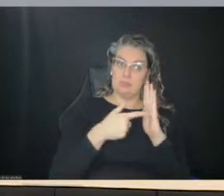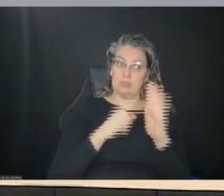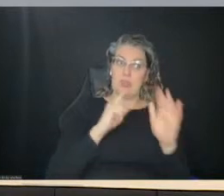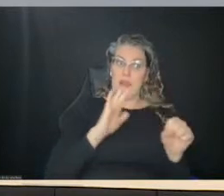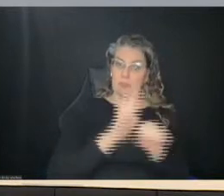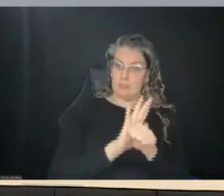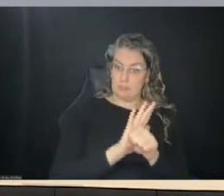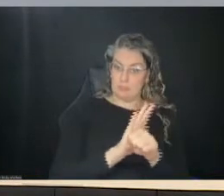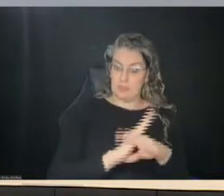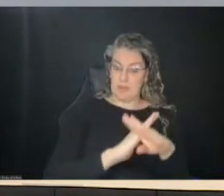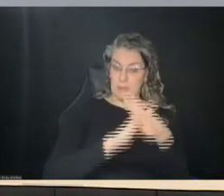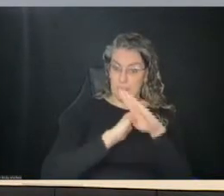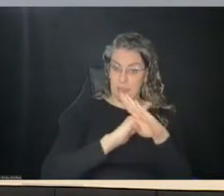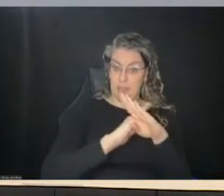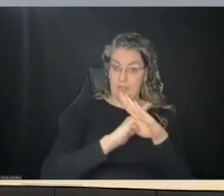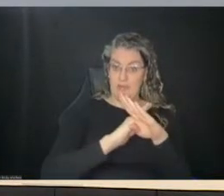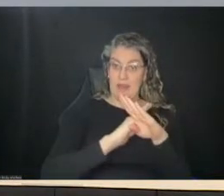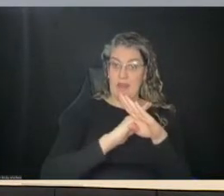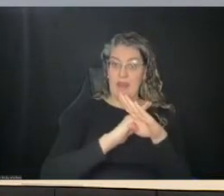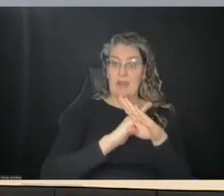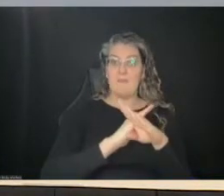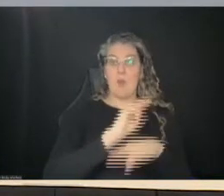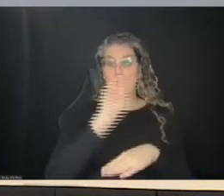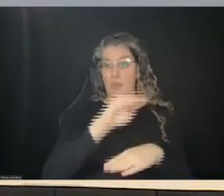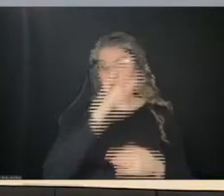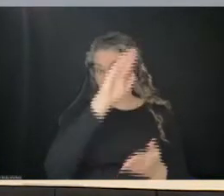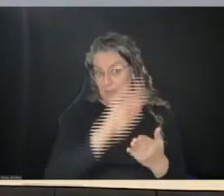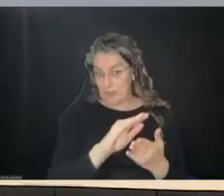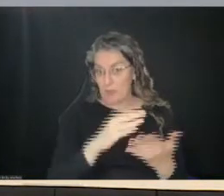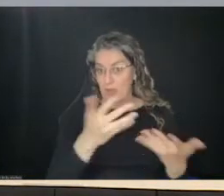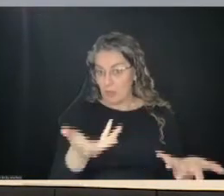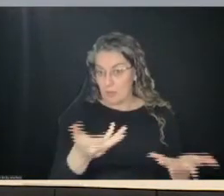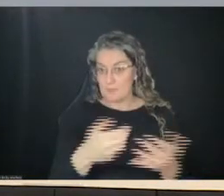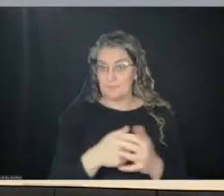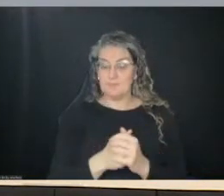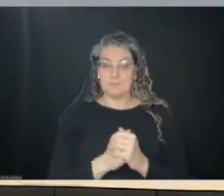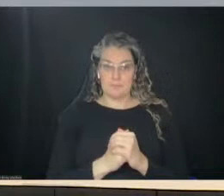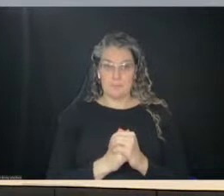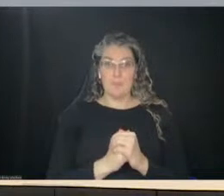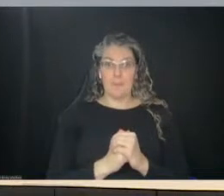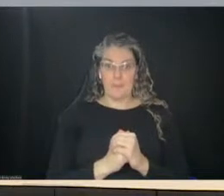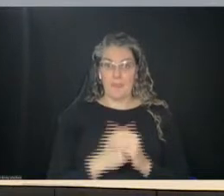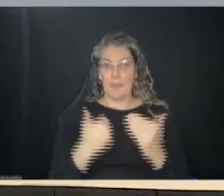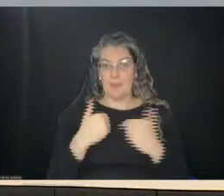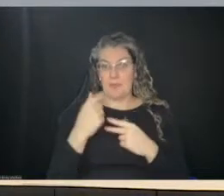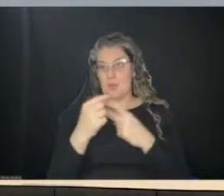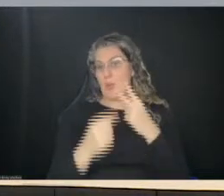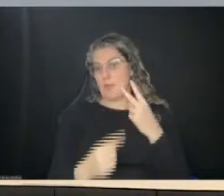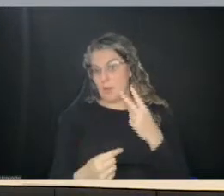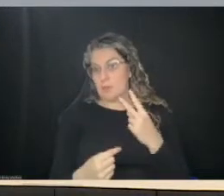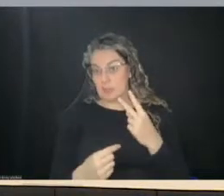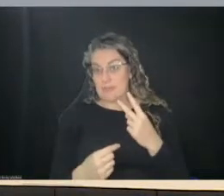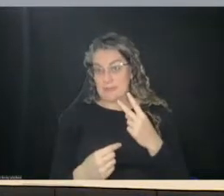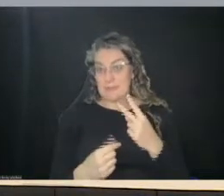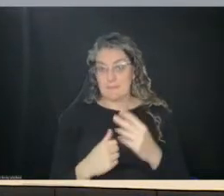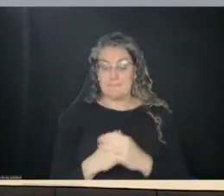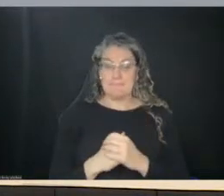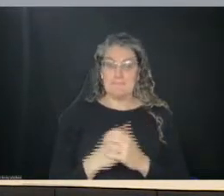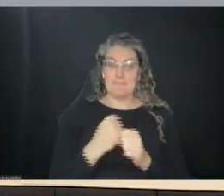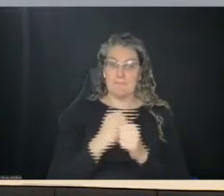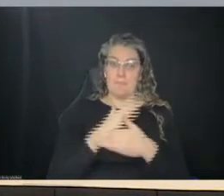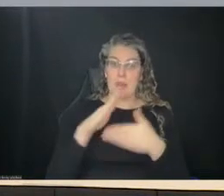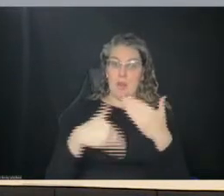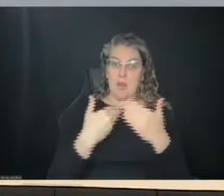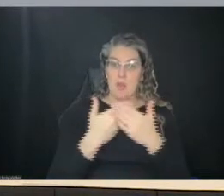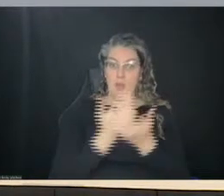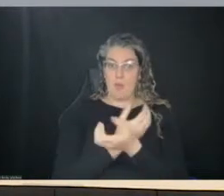or a second dose as AstraZeneca, and looking at effectiveness and safety of